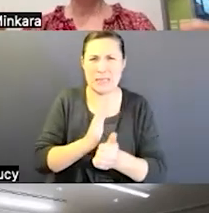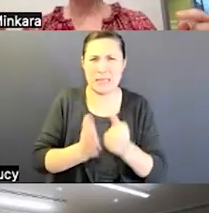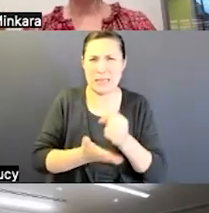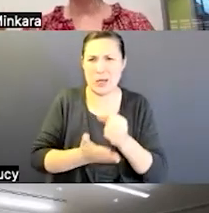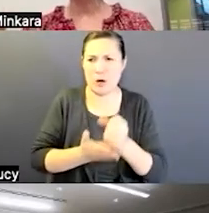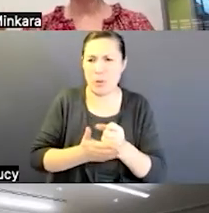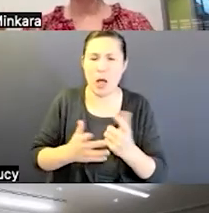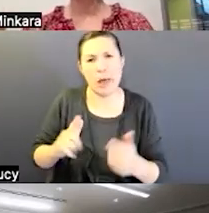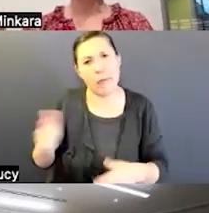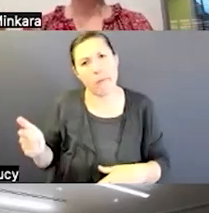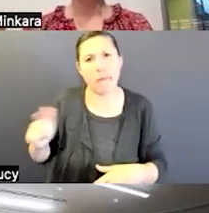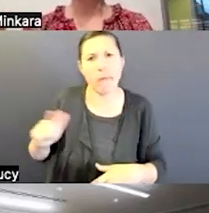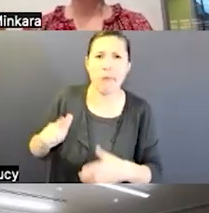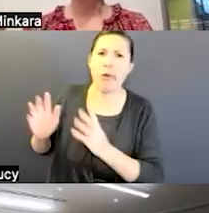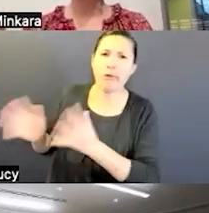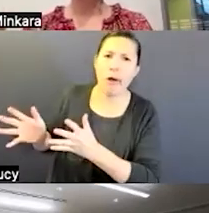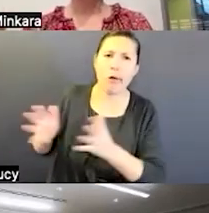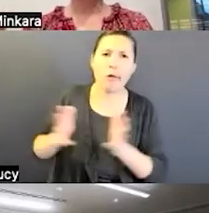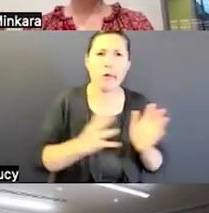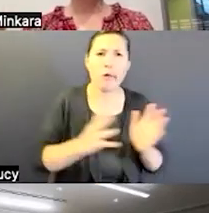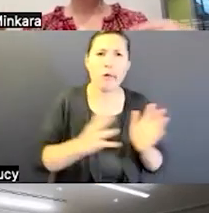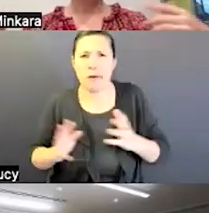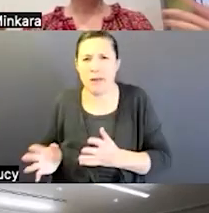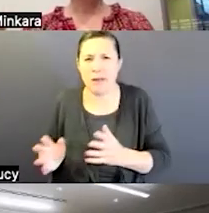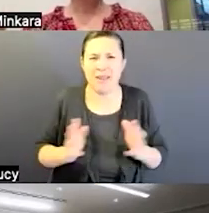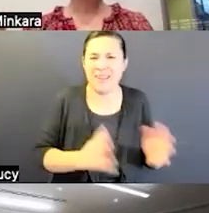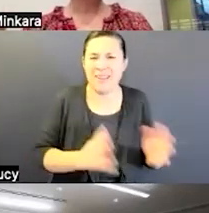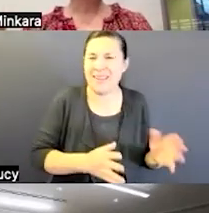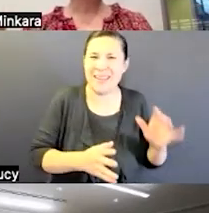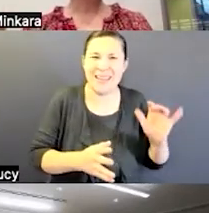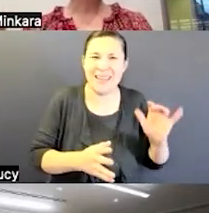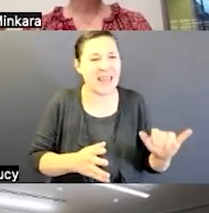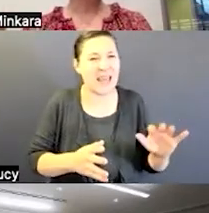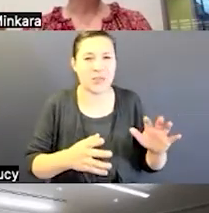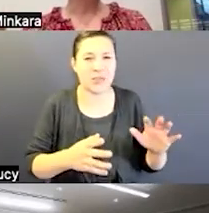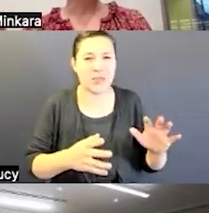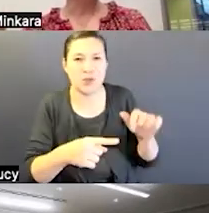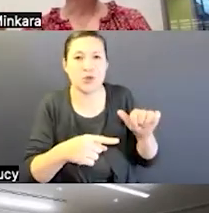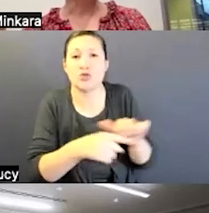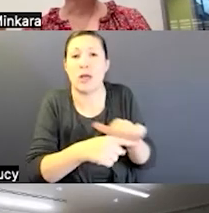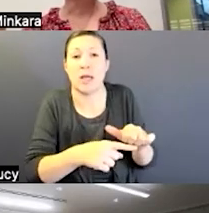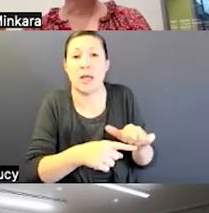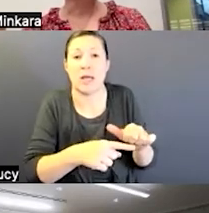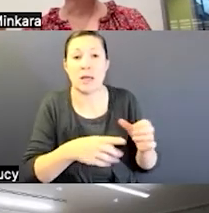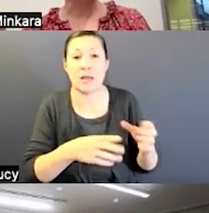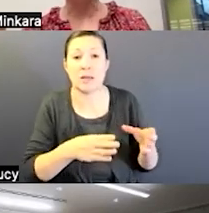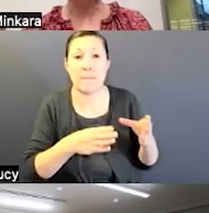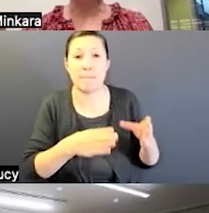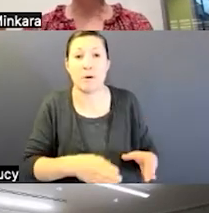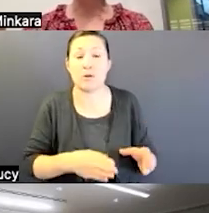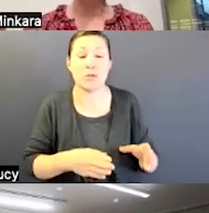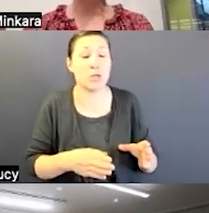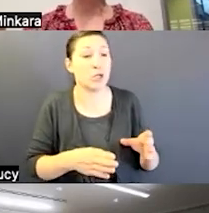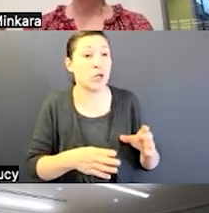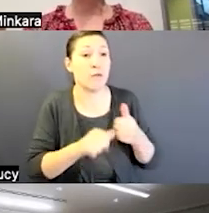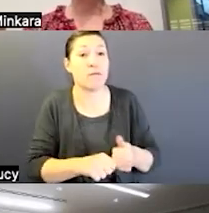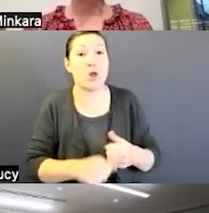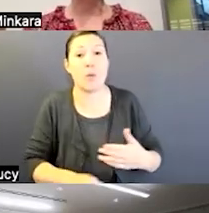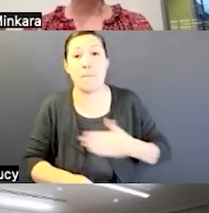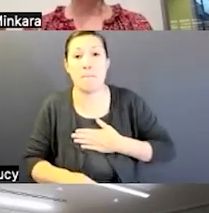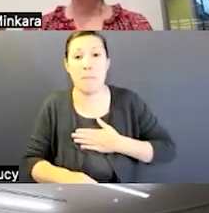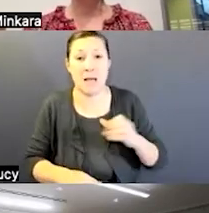about non-preferred topics, because that's really training that person that your style and the way of being is broken and